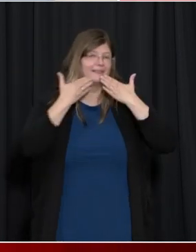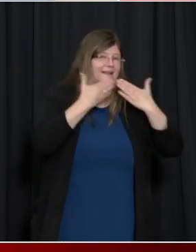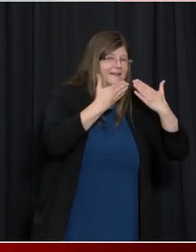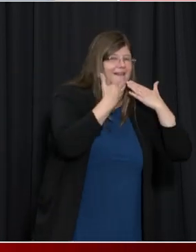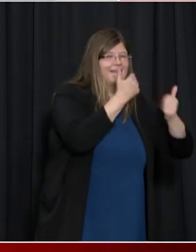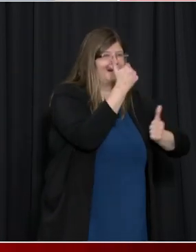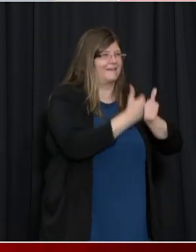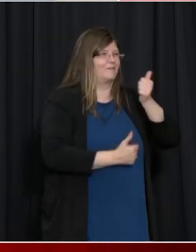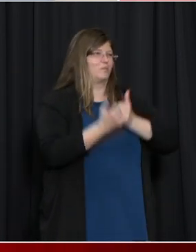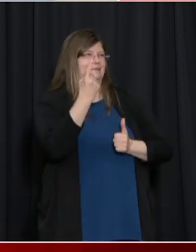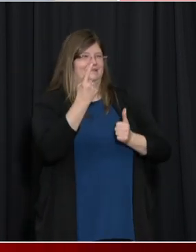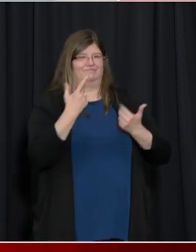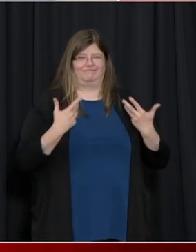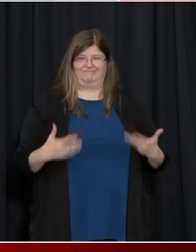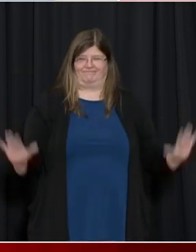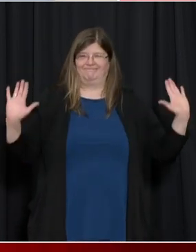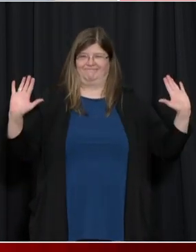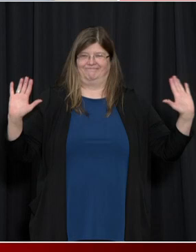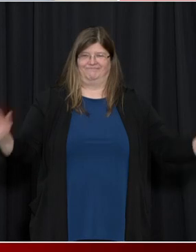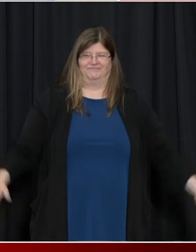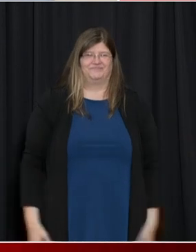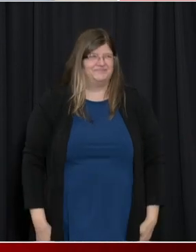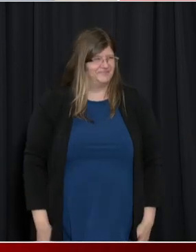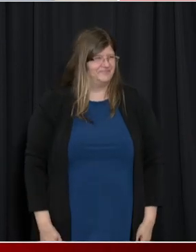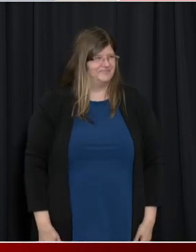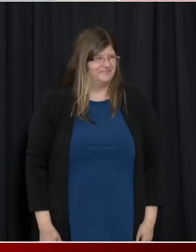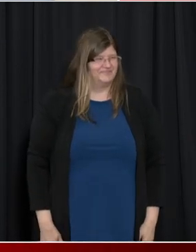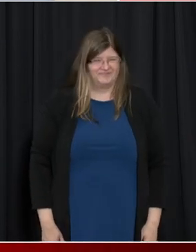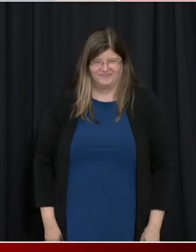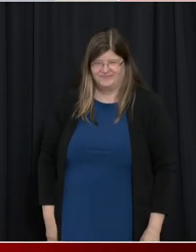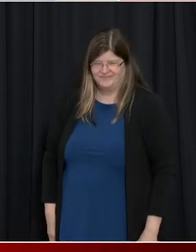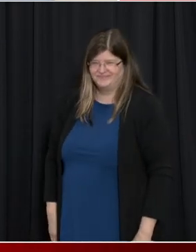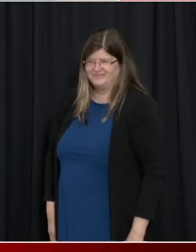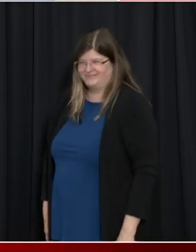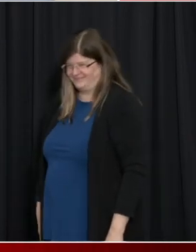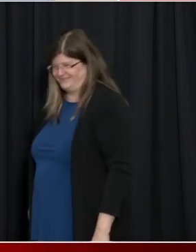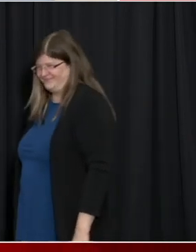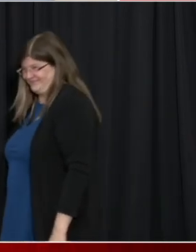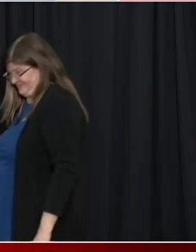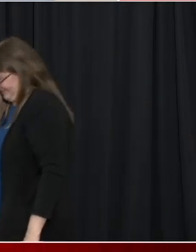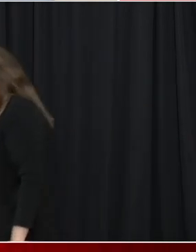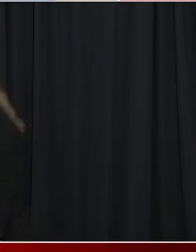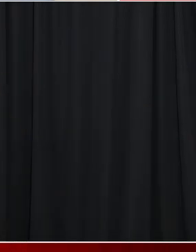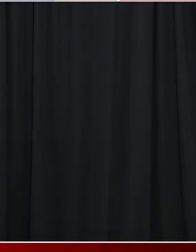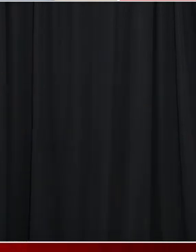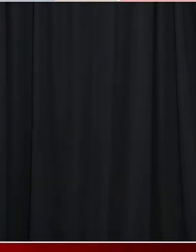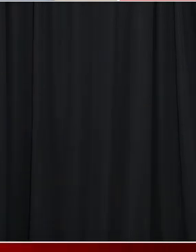everybody. Thanks, Jeff. Thank you, Madam Mayor. Thank you, Mike. Thank you, Mayor. Thank you, Mayor.